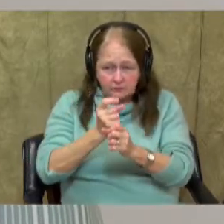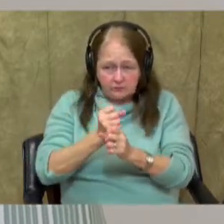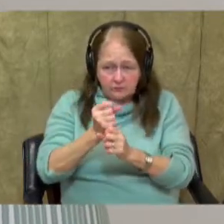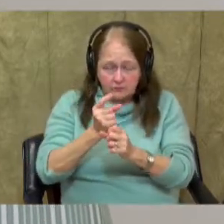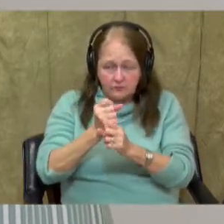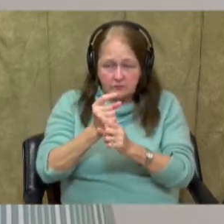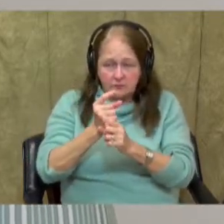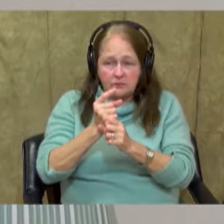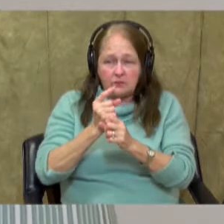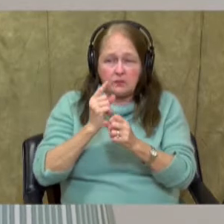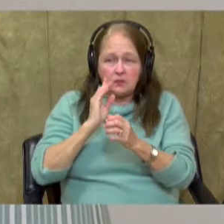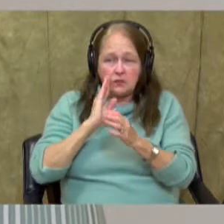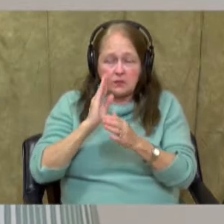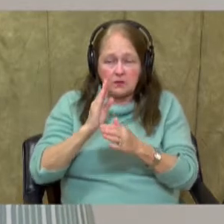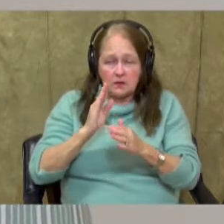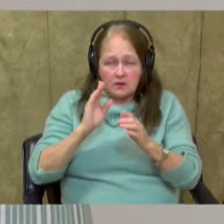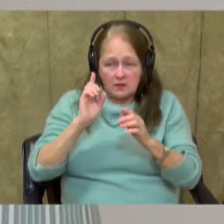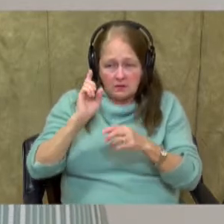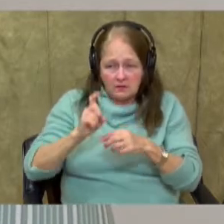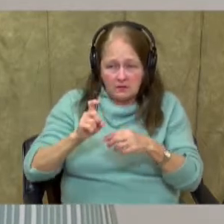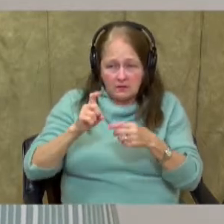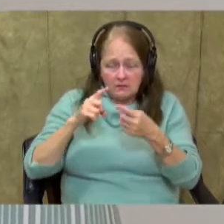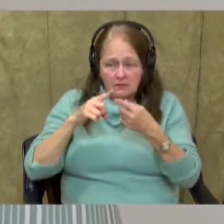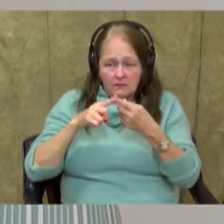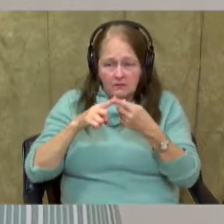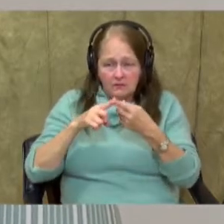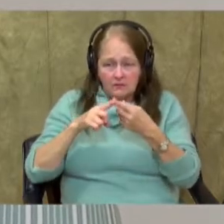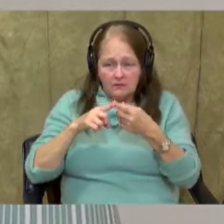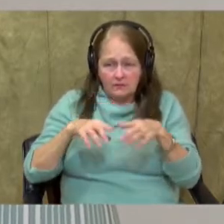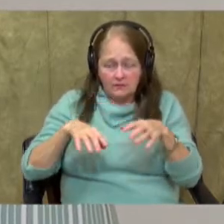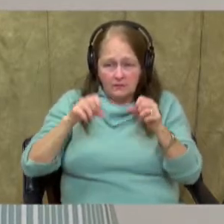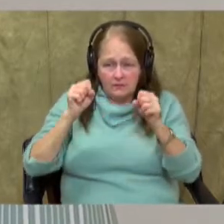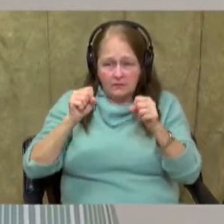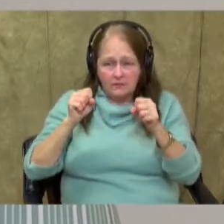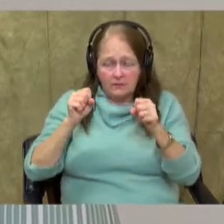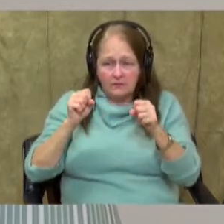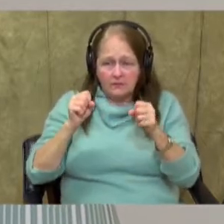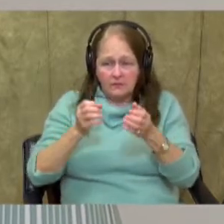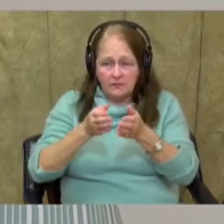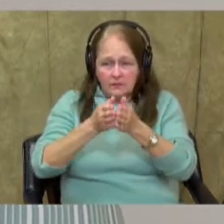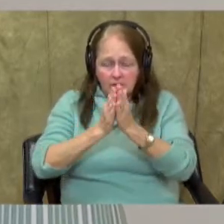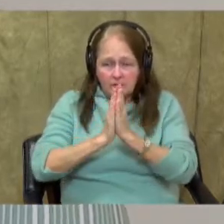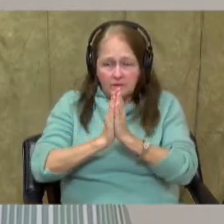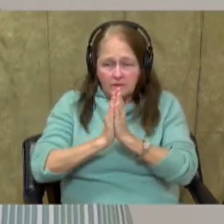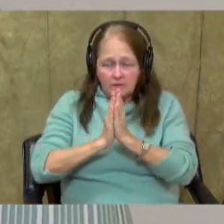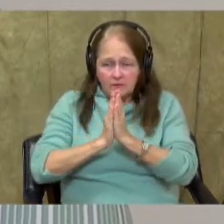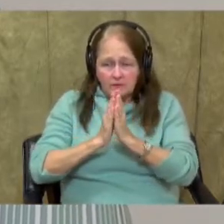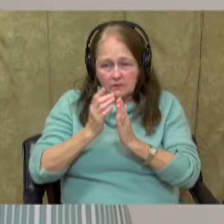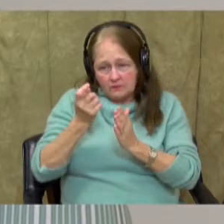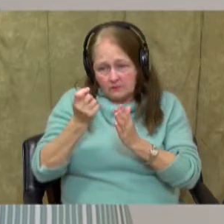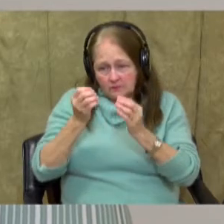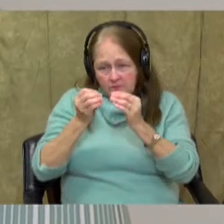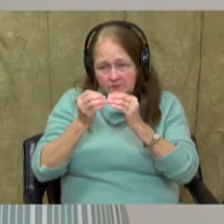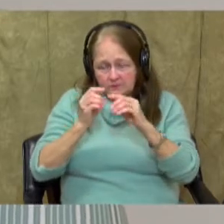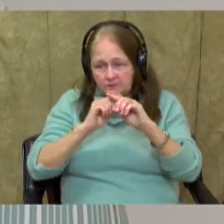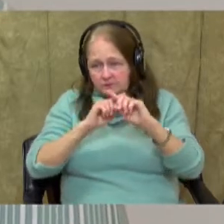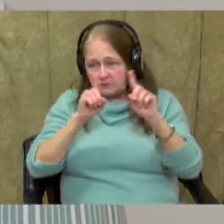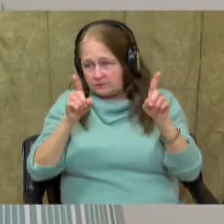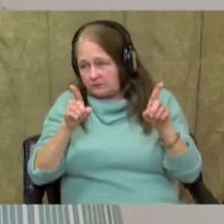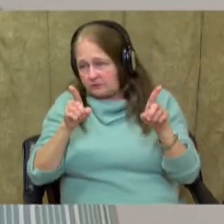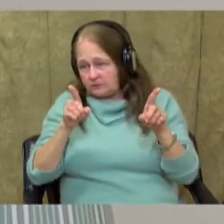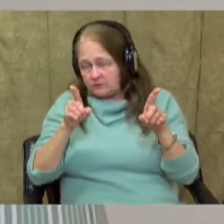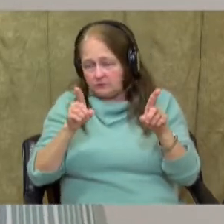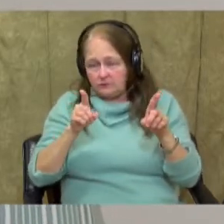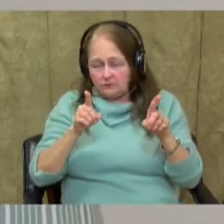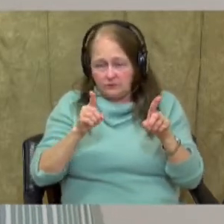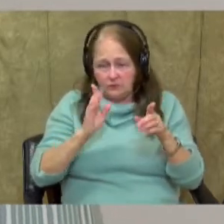through, you are going to have to take a standard and be asked to do something just a little bit different with it. In